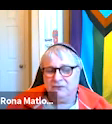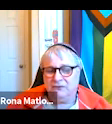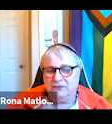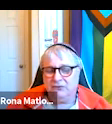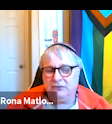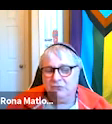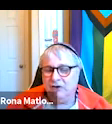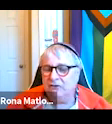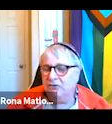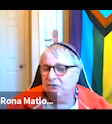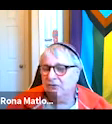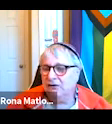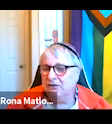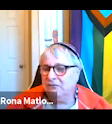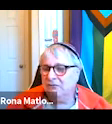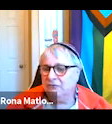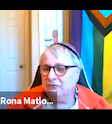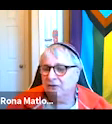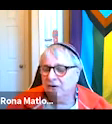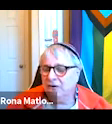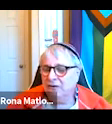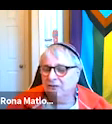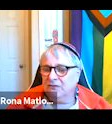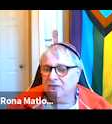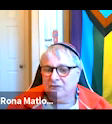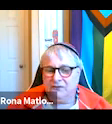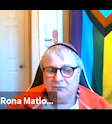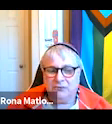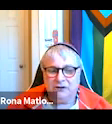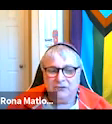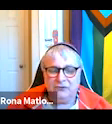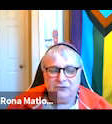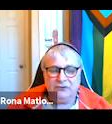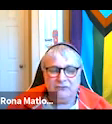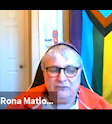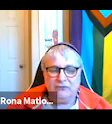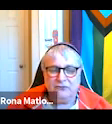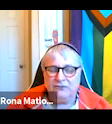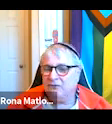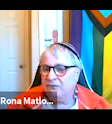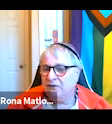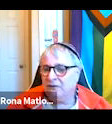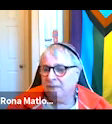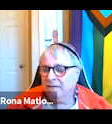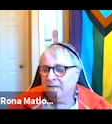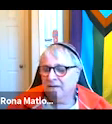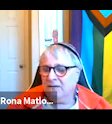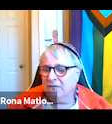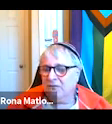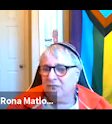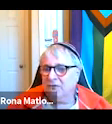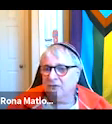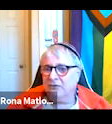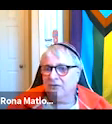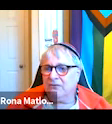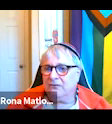conditions, including waiting longer to have children. So does this impact neurodivergence as well? And of